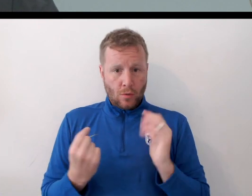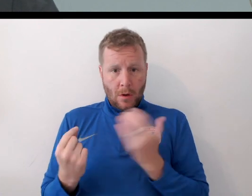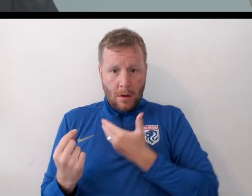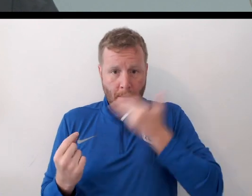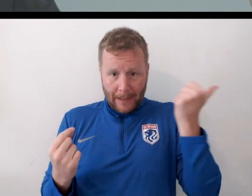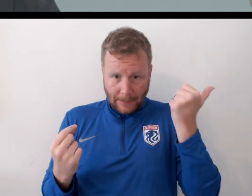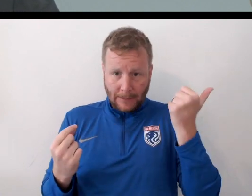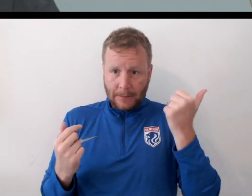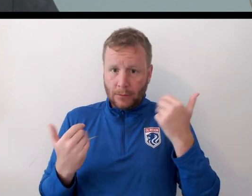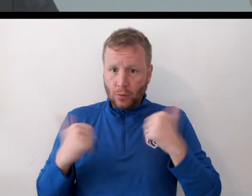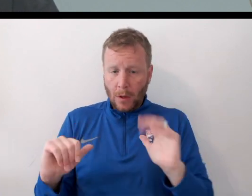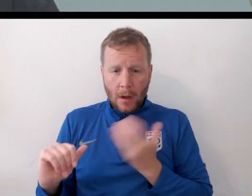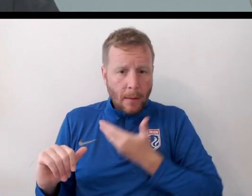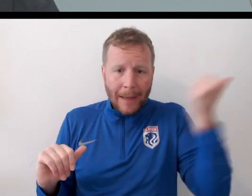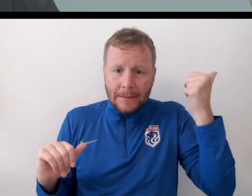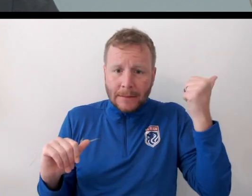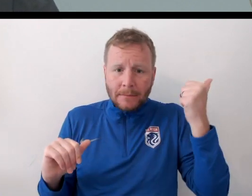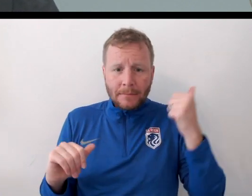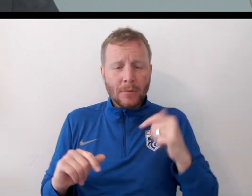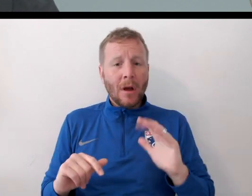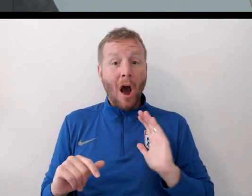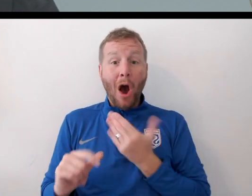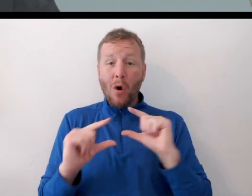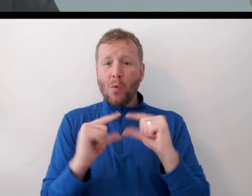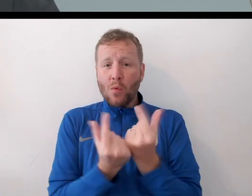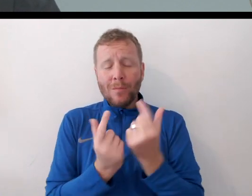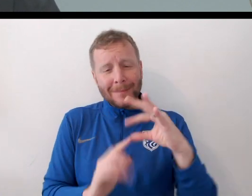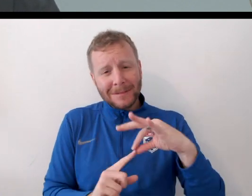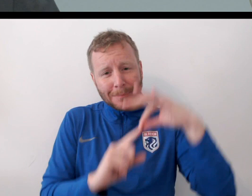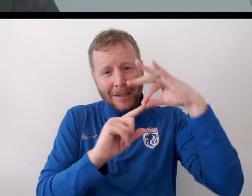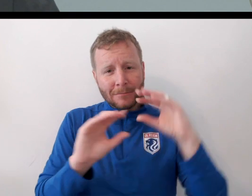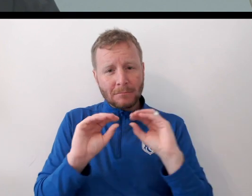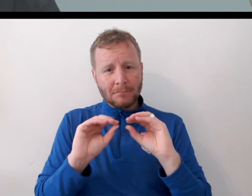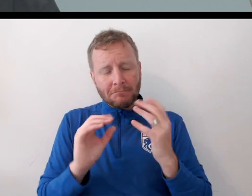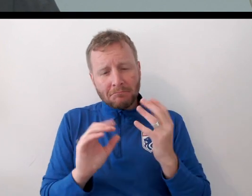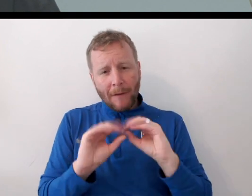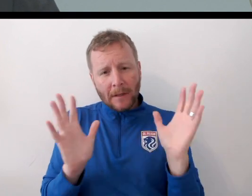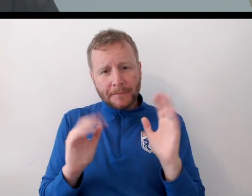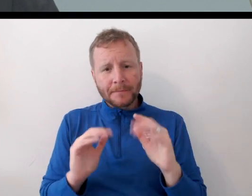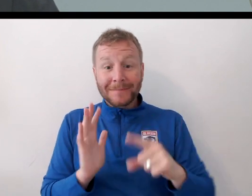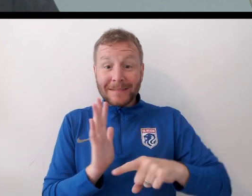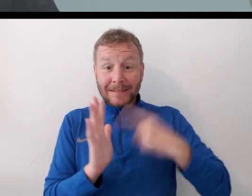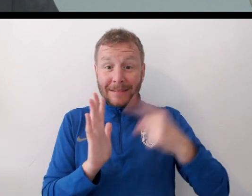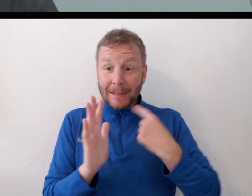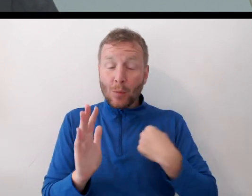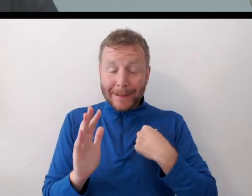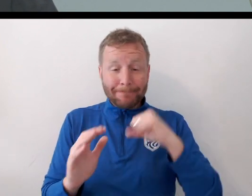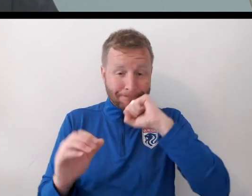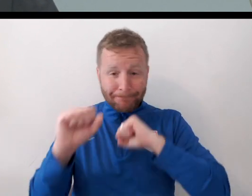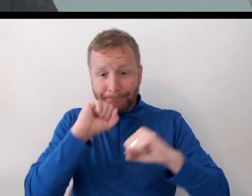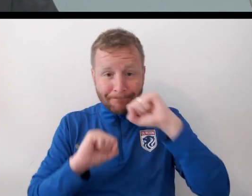can do to be the best team that we can be. I think this group is really special. Obviously, sometimes we face